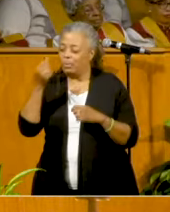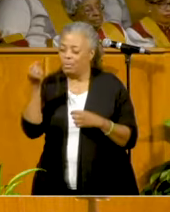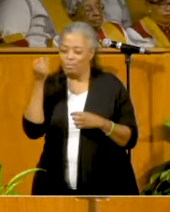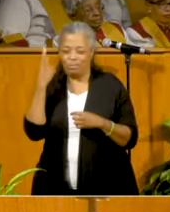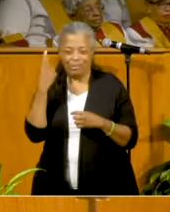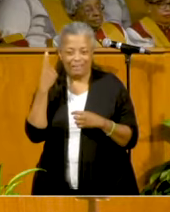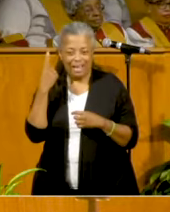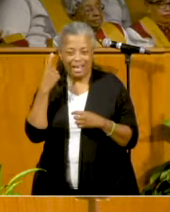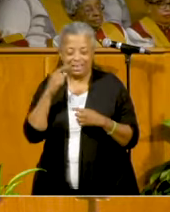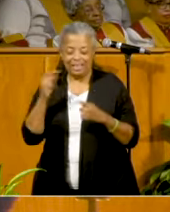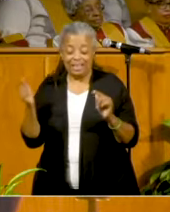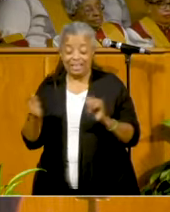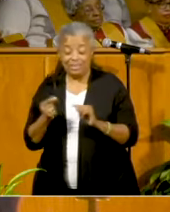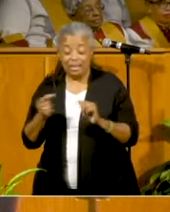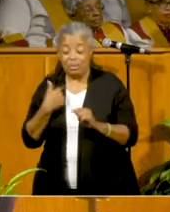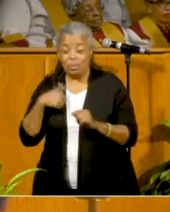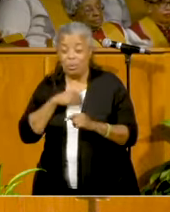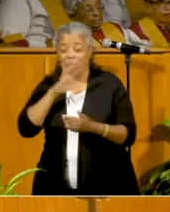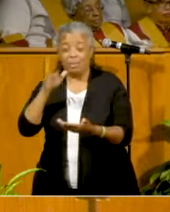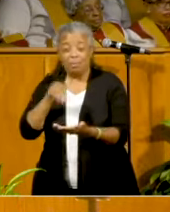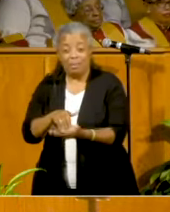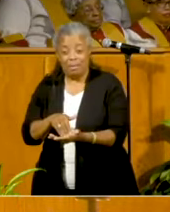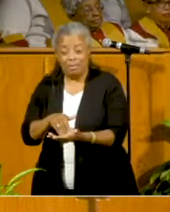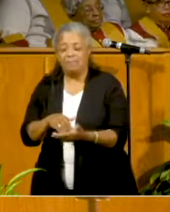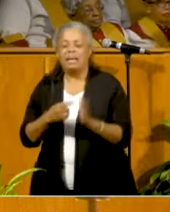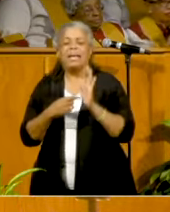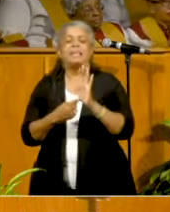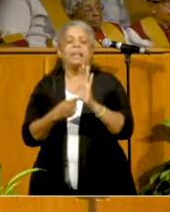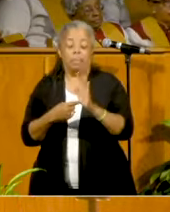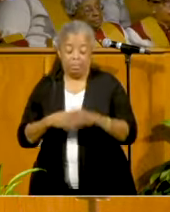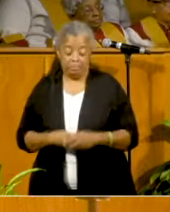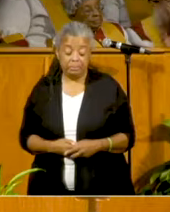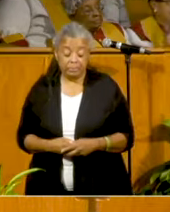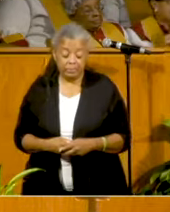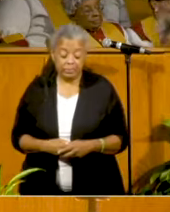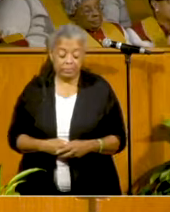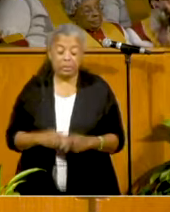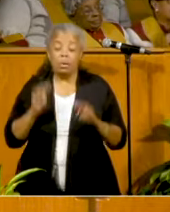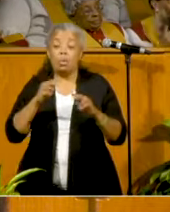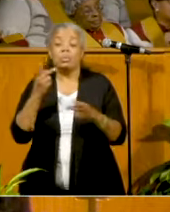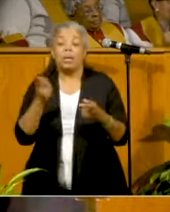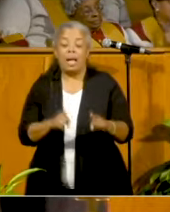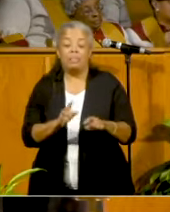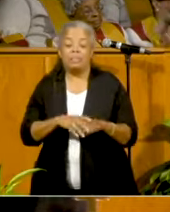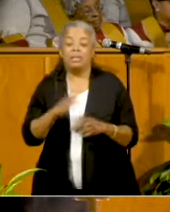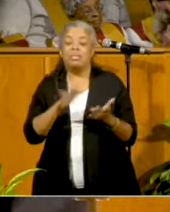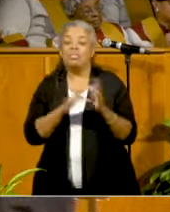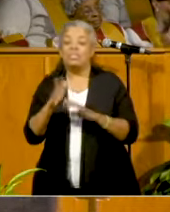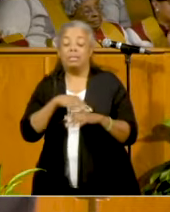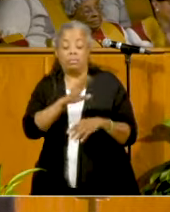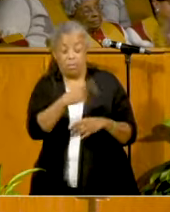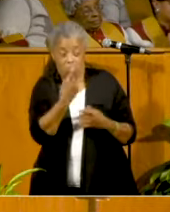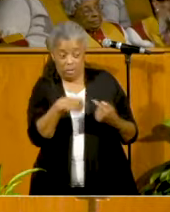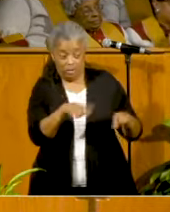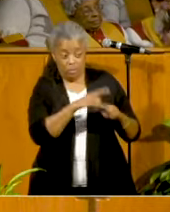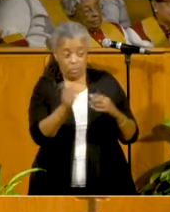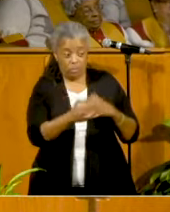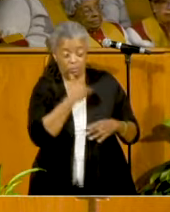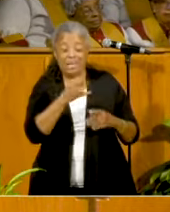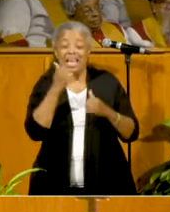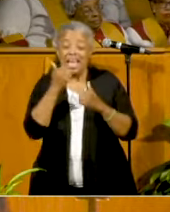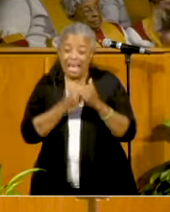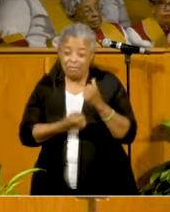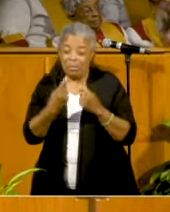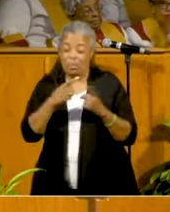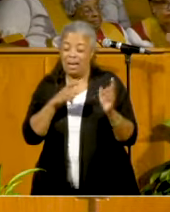understand the sin we're actually in. Let me give you an example. So watch what happens. Jesus says, one of y'all is going to betray me. The Bible says every